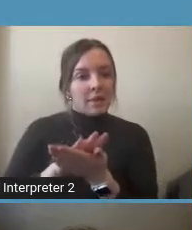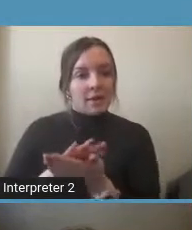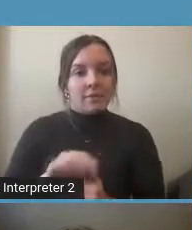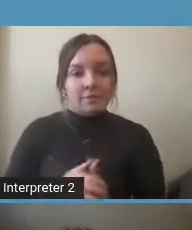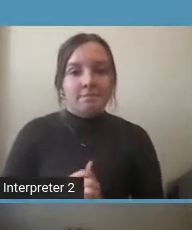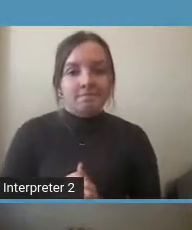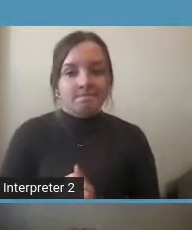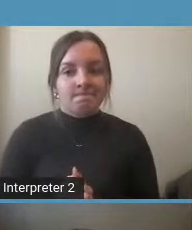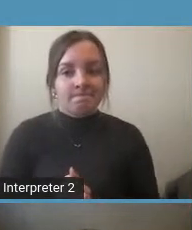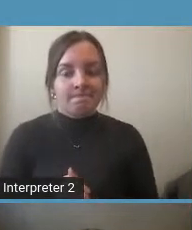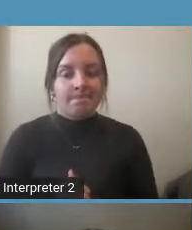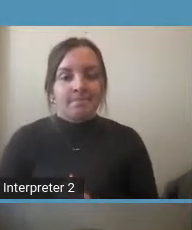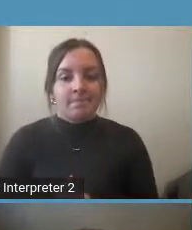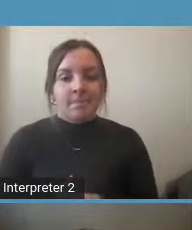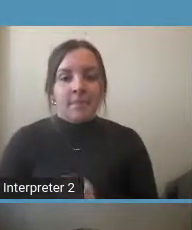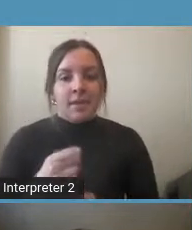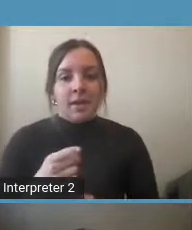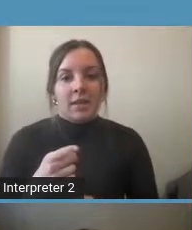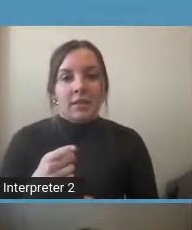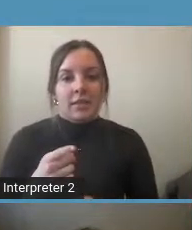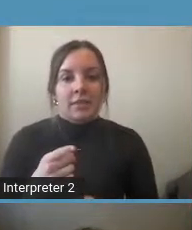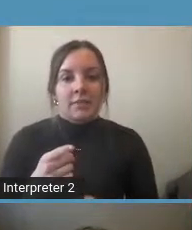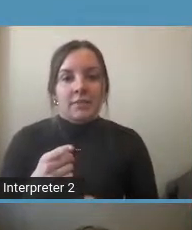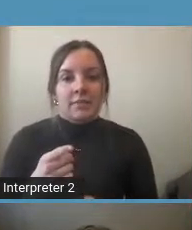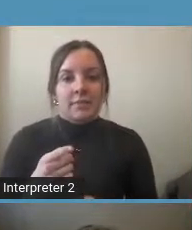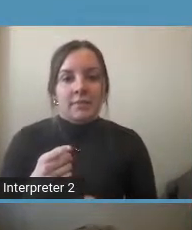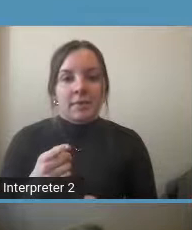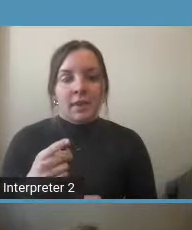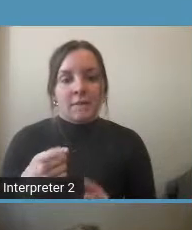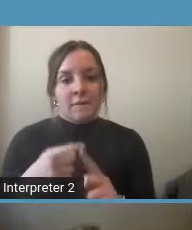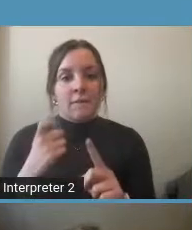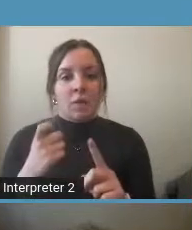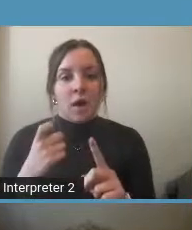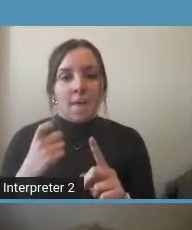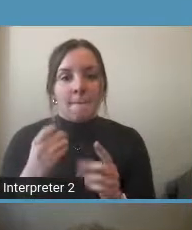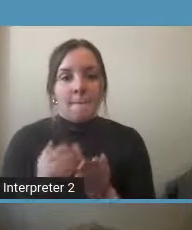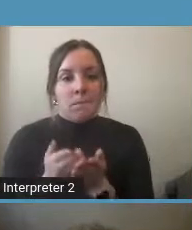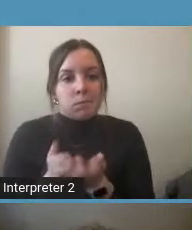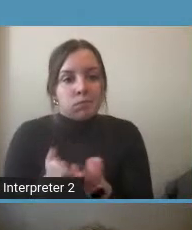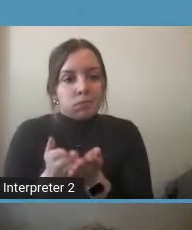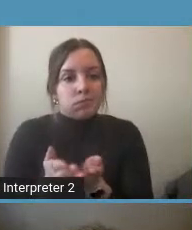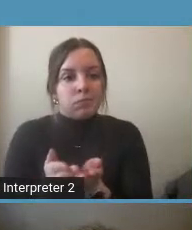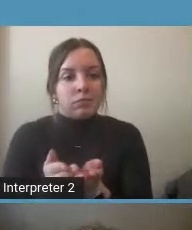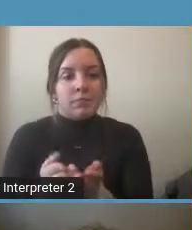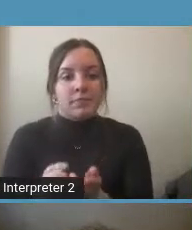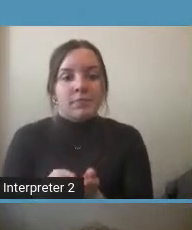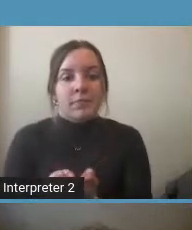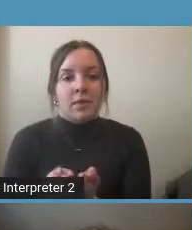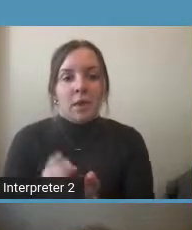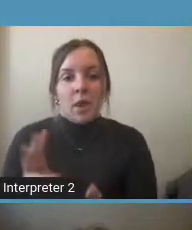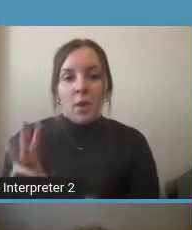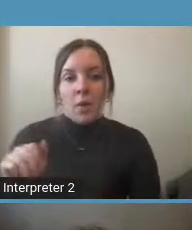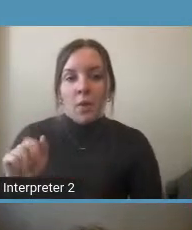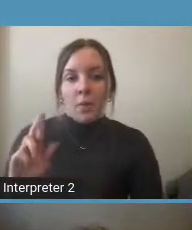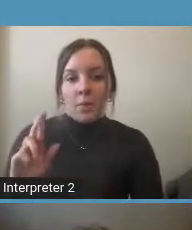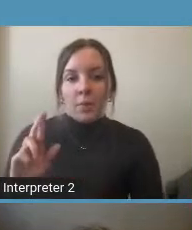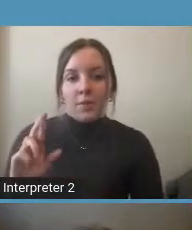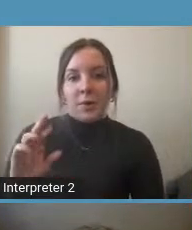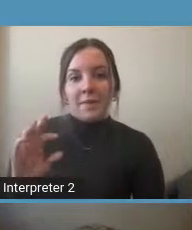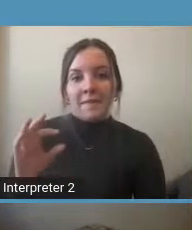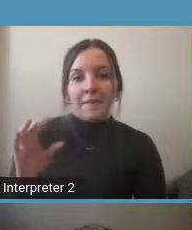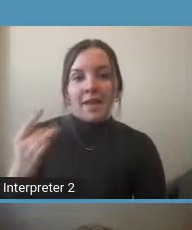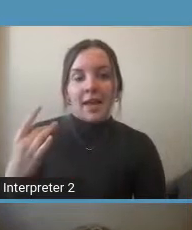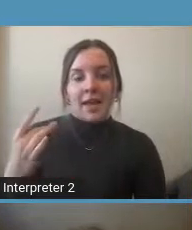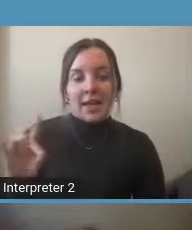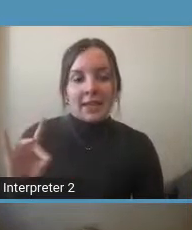the Macedonian ship that was taken from the War of 1812. This is a sculpture of Alexander the